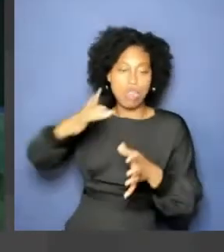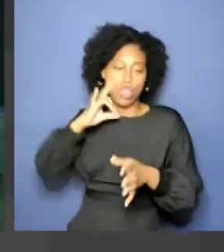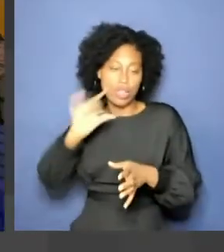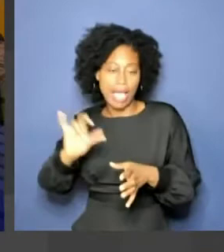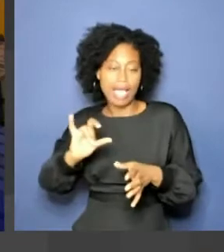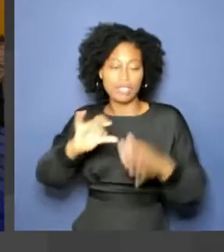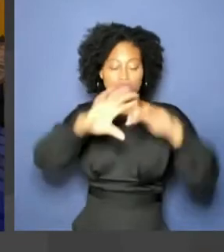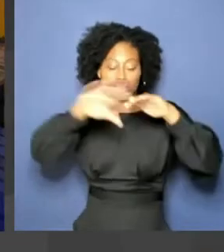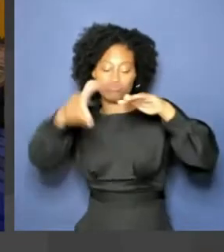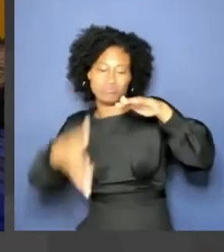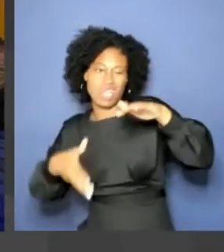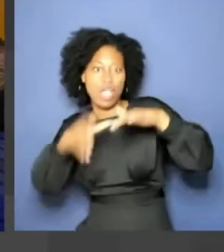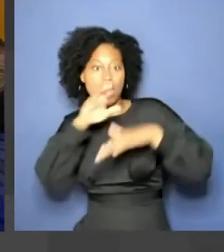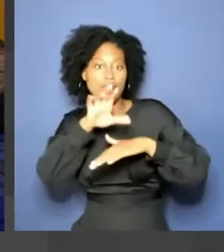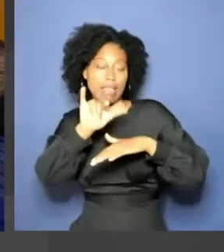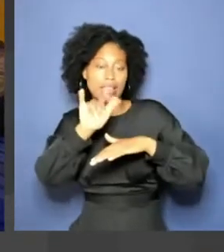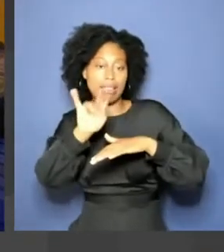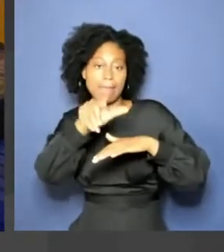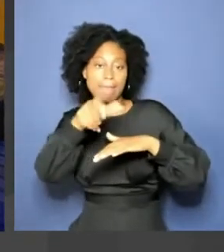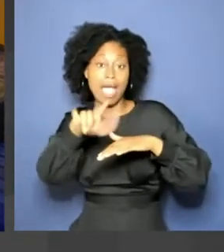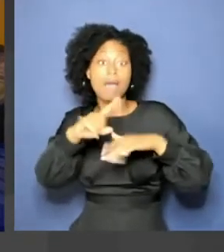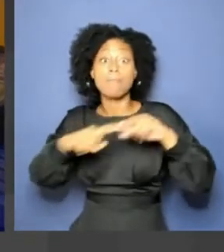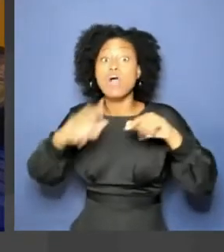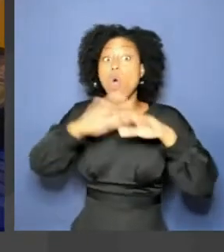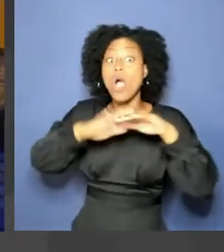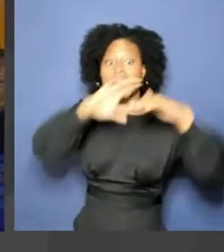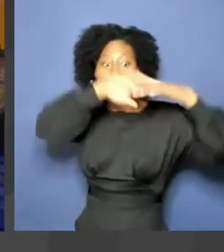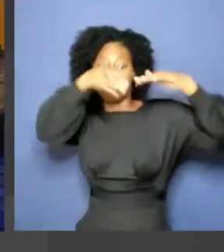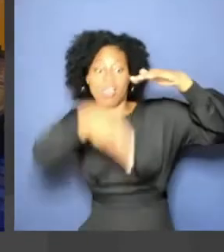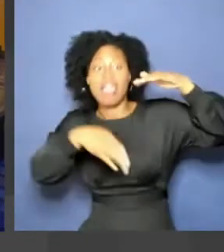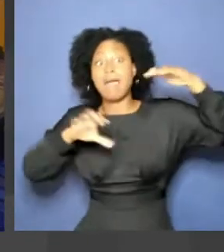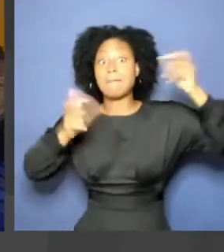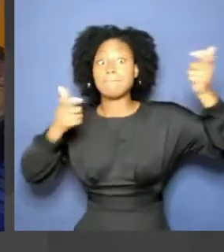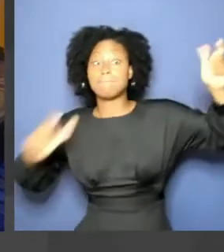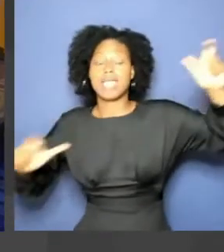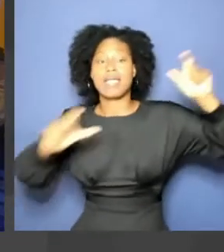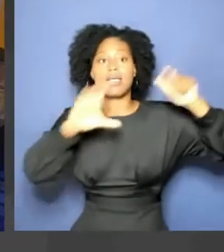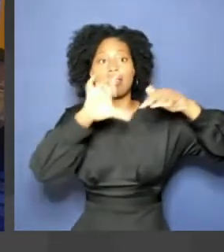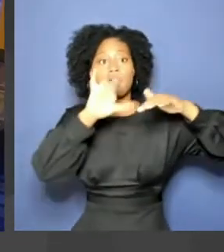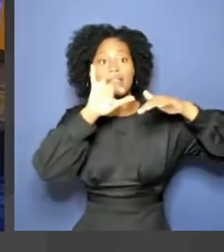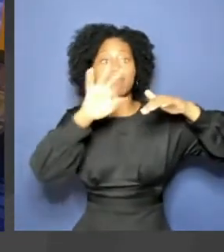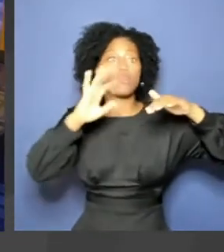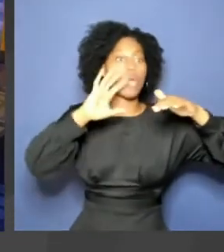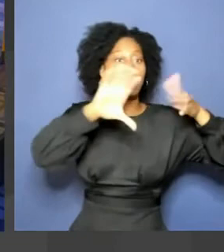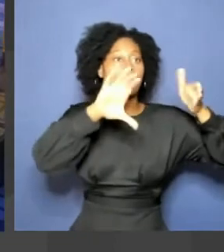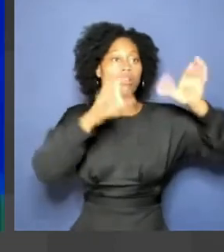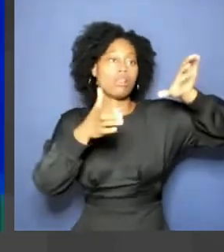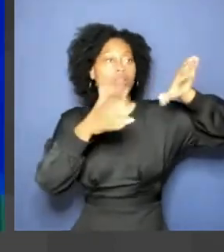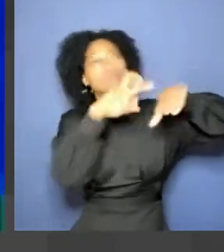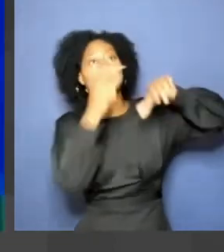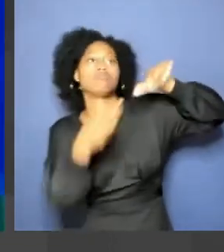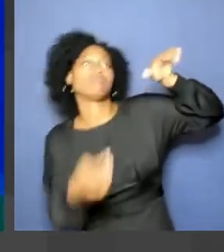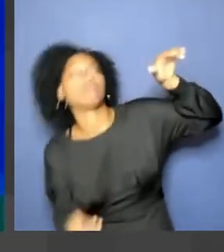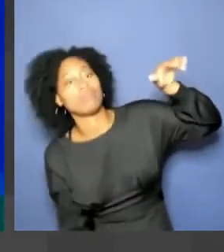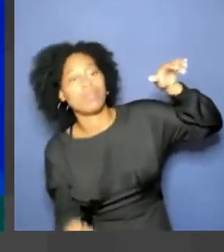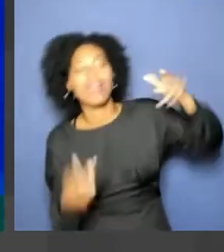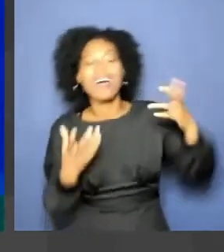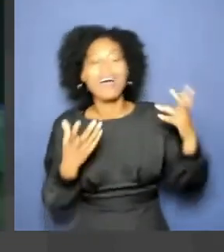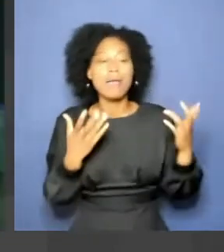on top of the big drip leaves, it's gonna tilt and then they fall down. One of them did. It just maybe it's a like frog